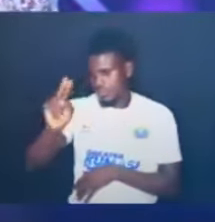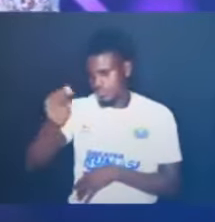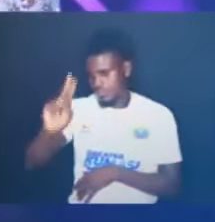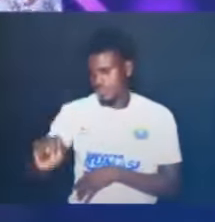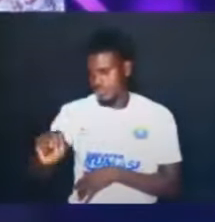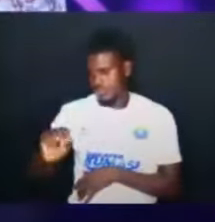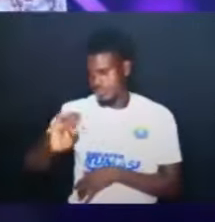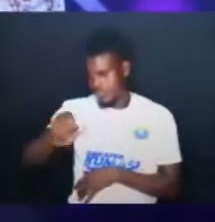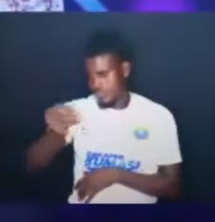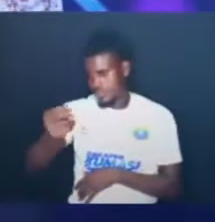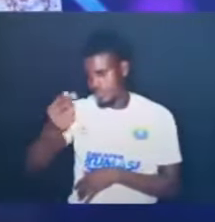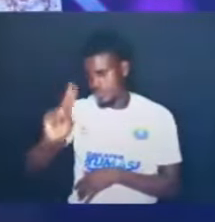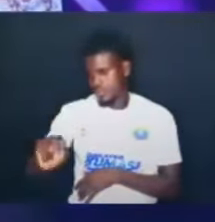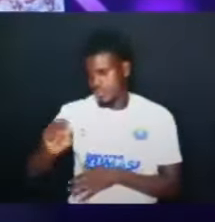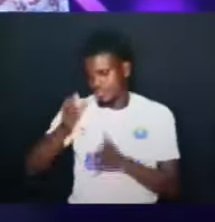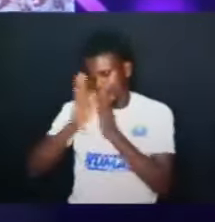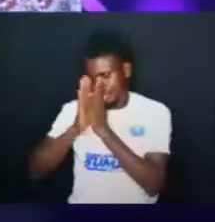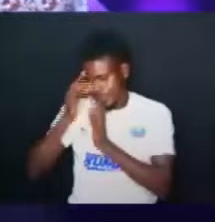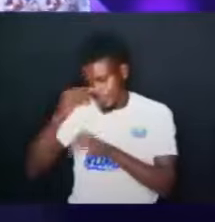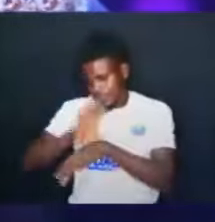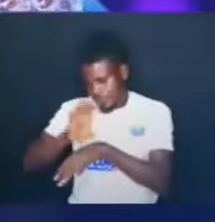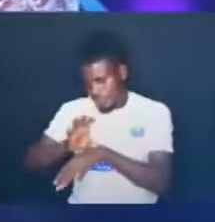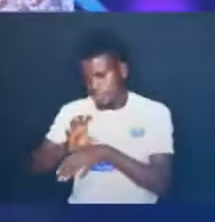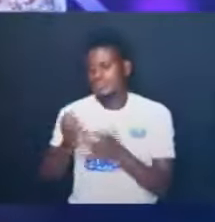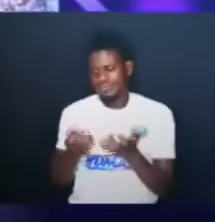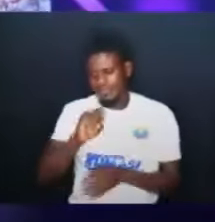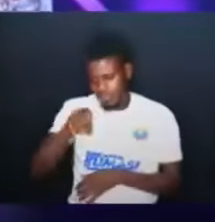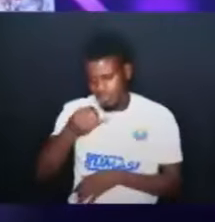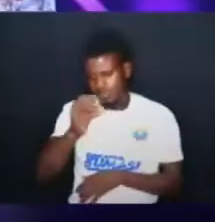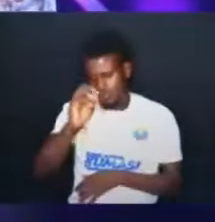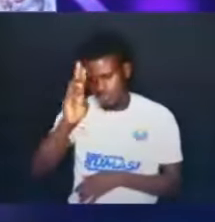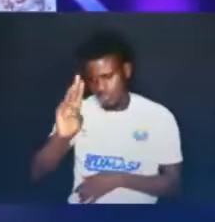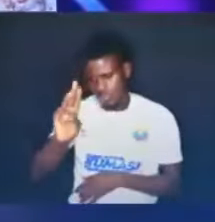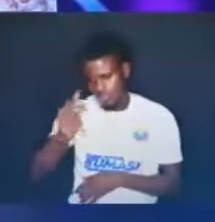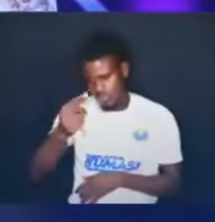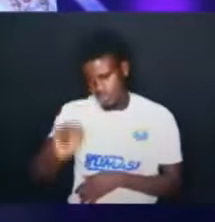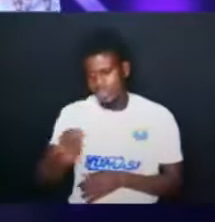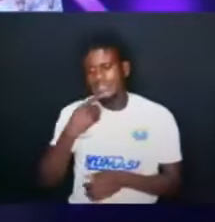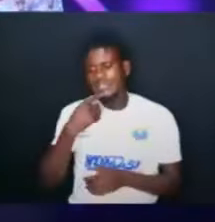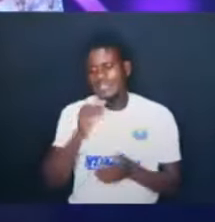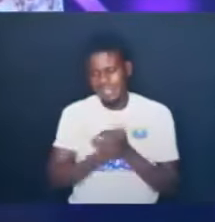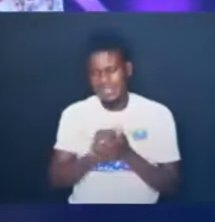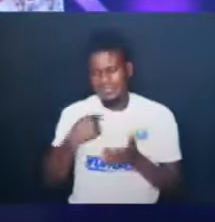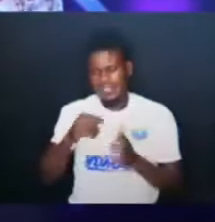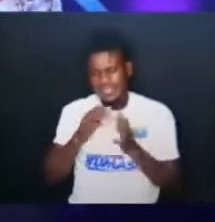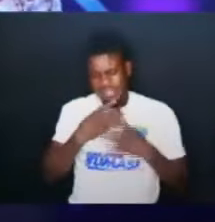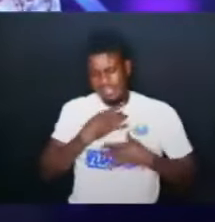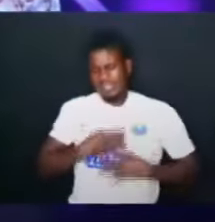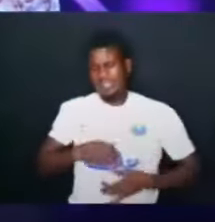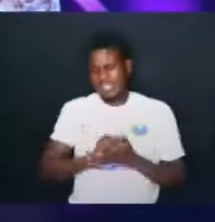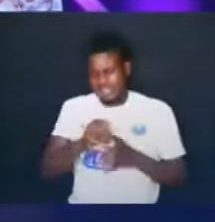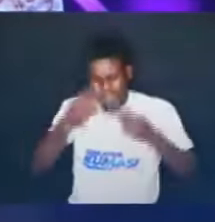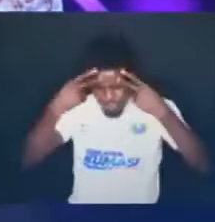he says that, "I wish above all things that you will prosper and be in health, even as your soul prospers.